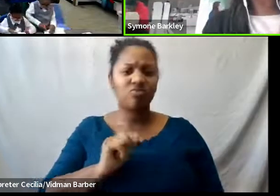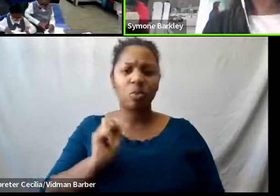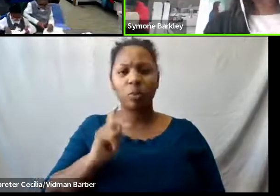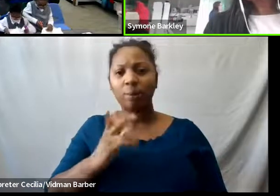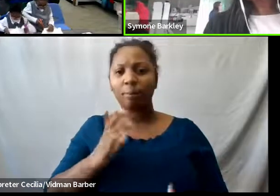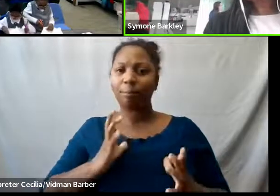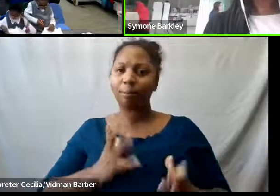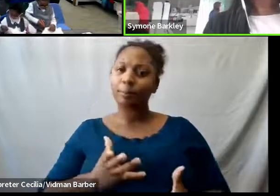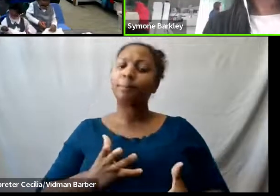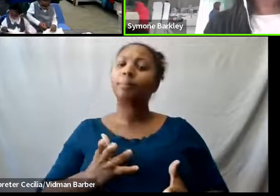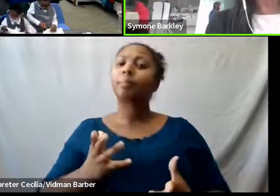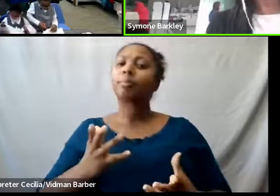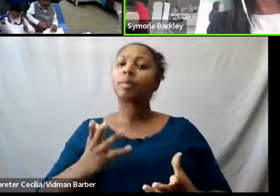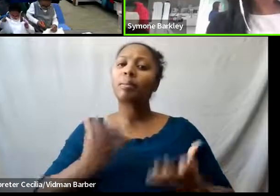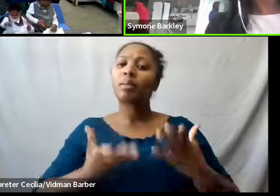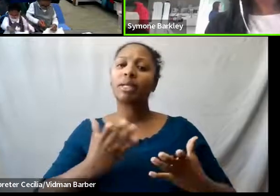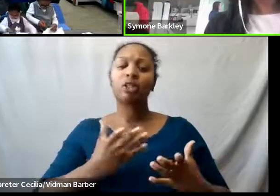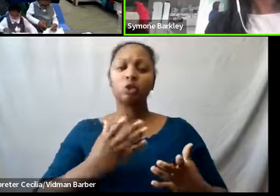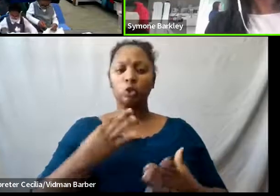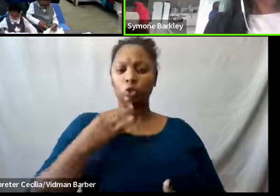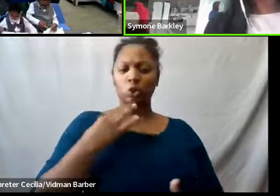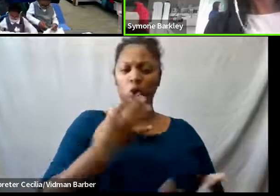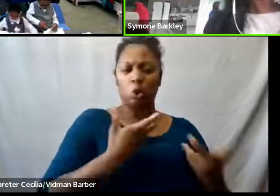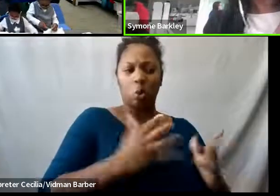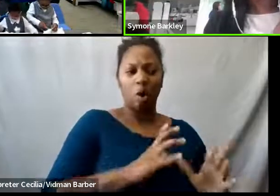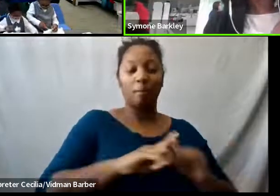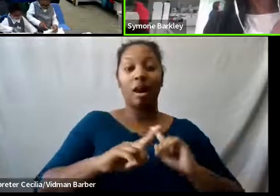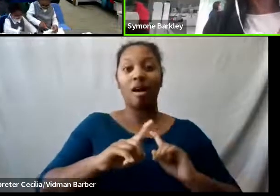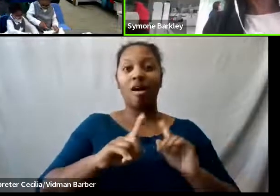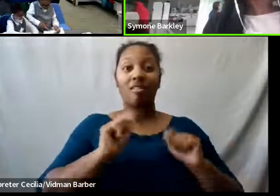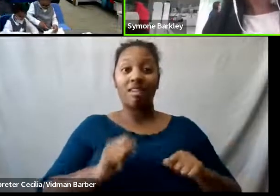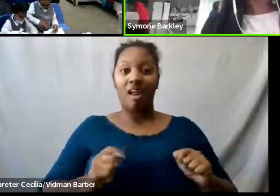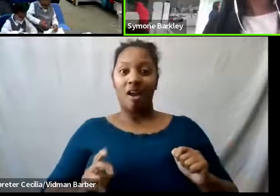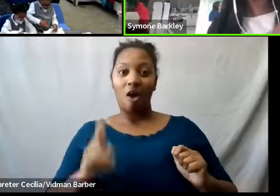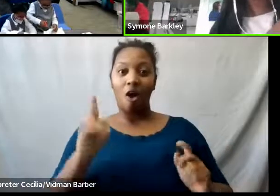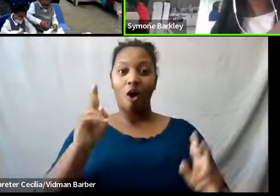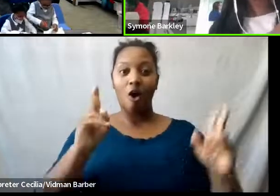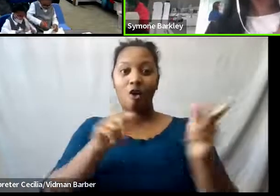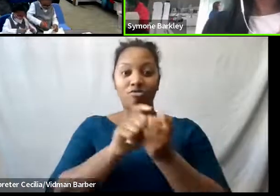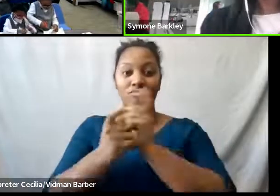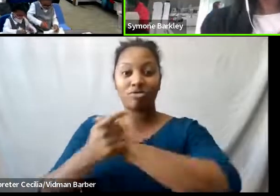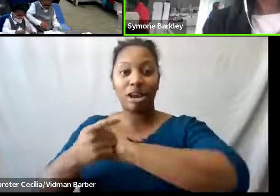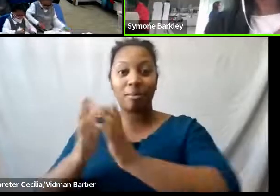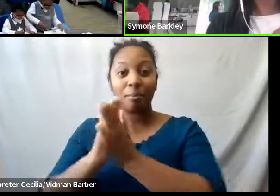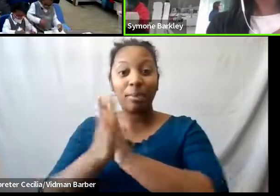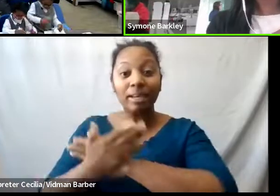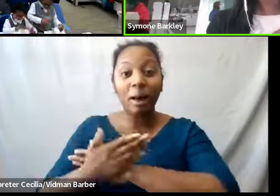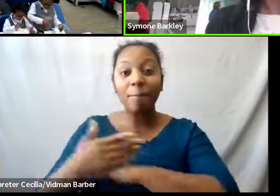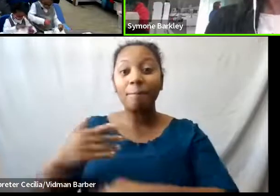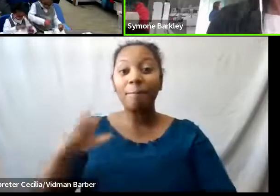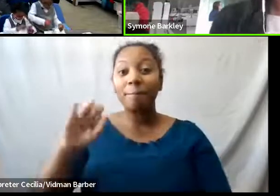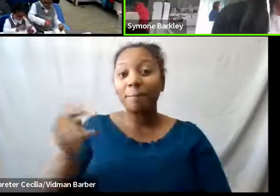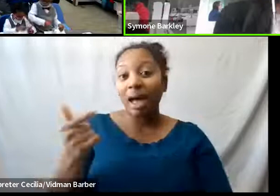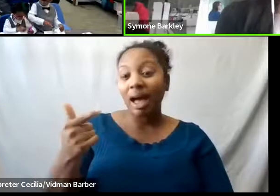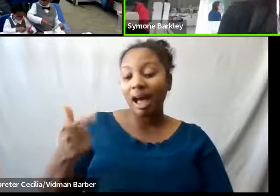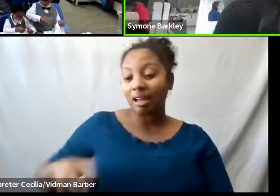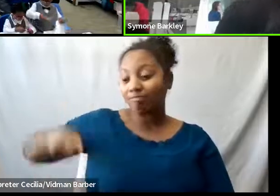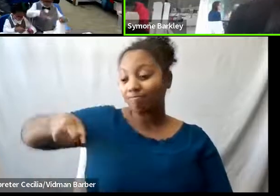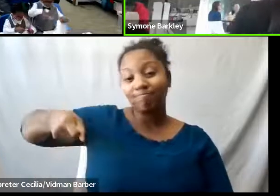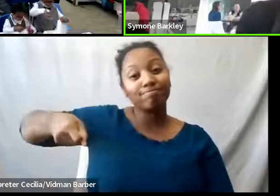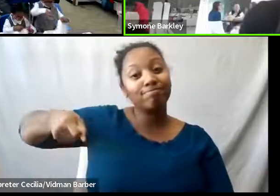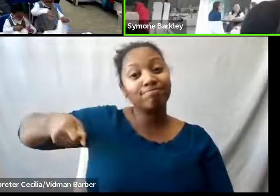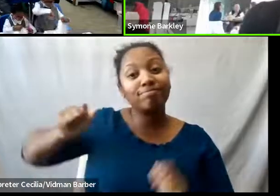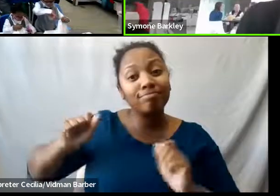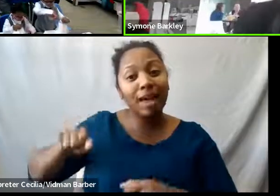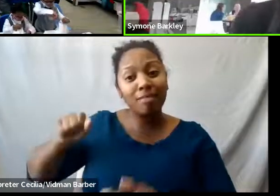like your statement piece to say like, oh look, I upcycled this. This is what I made. Look at how lovely this is.